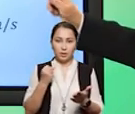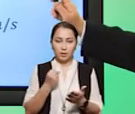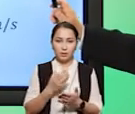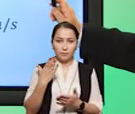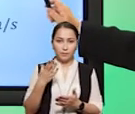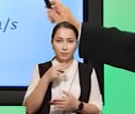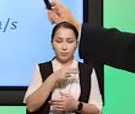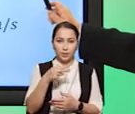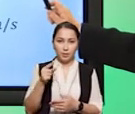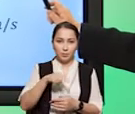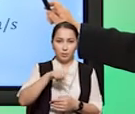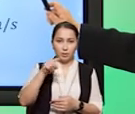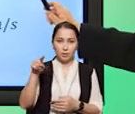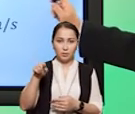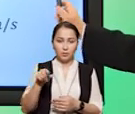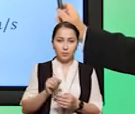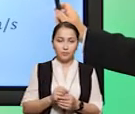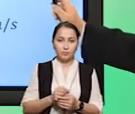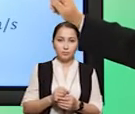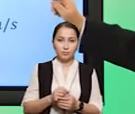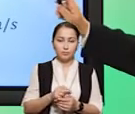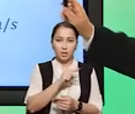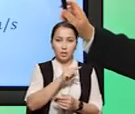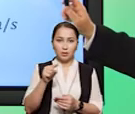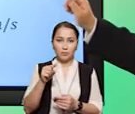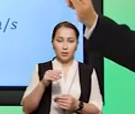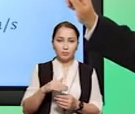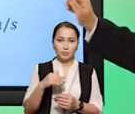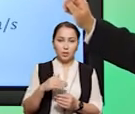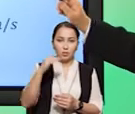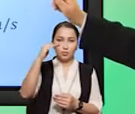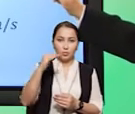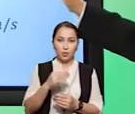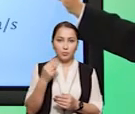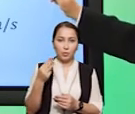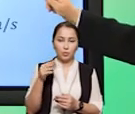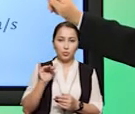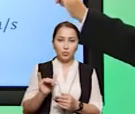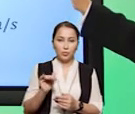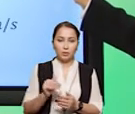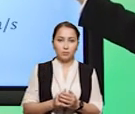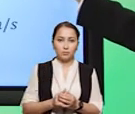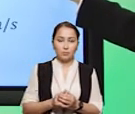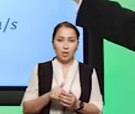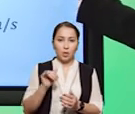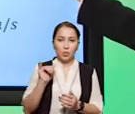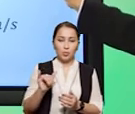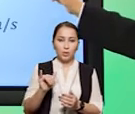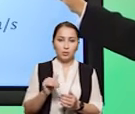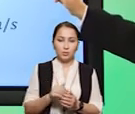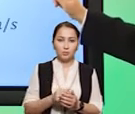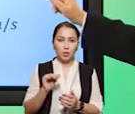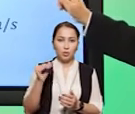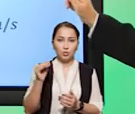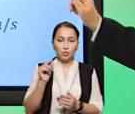V barobar ildiz ostida kasr chizig'i suratida 3 ko'paytirilgan 8.31 ko'paytirilgan